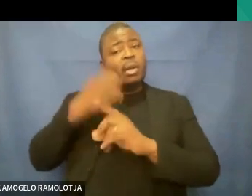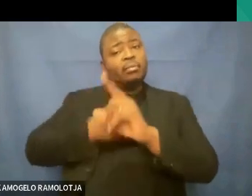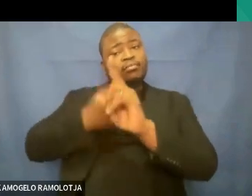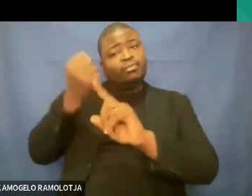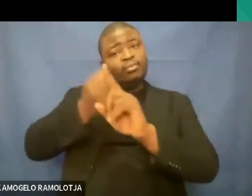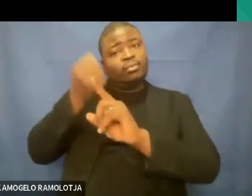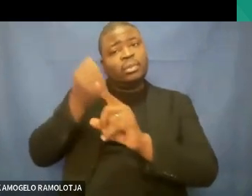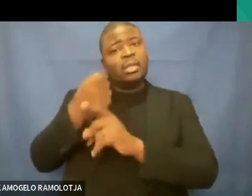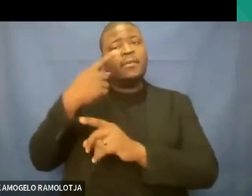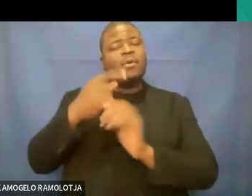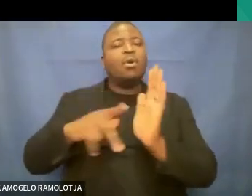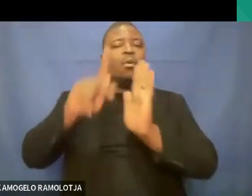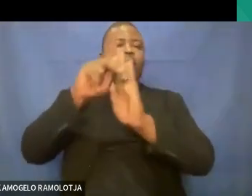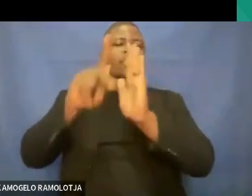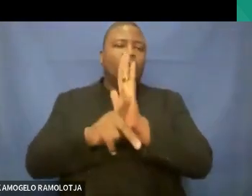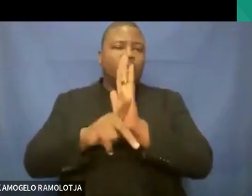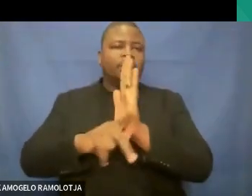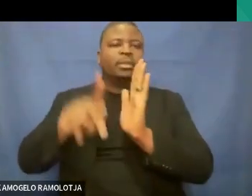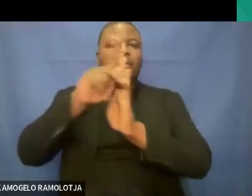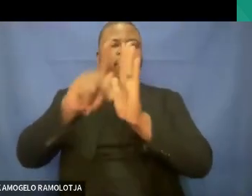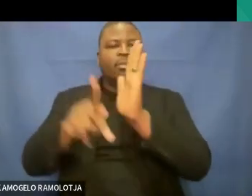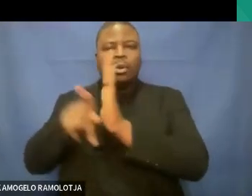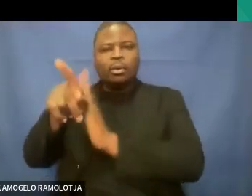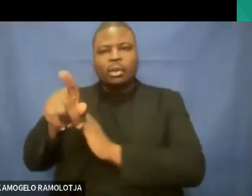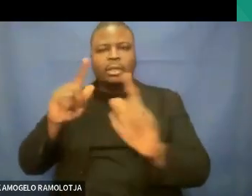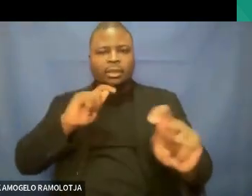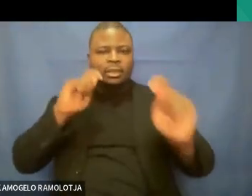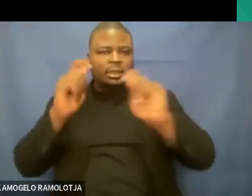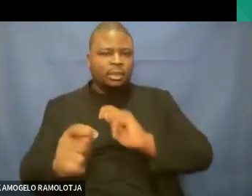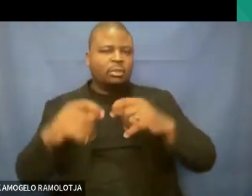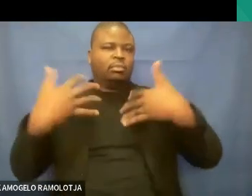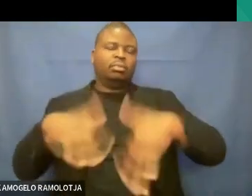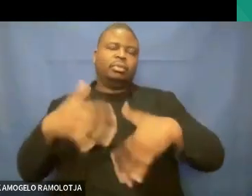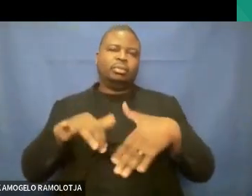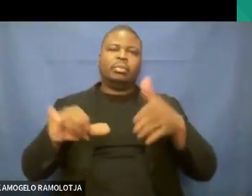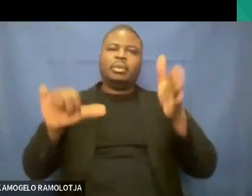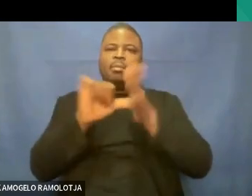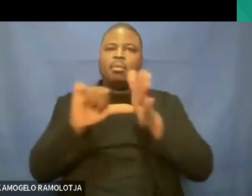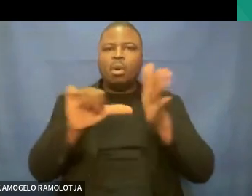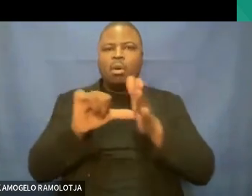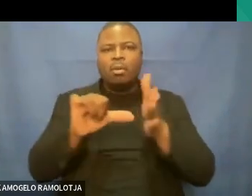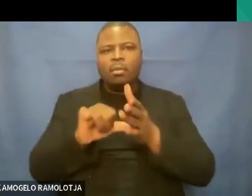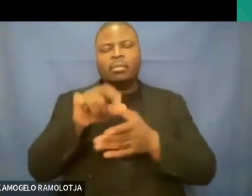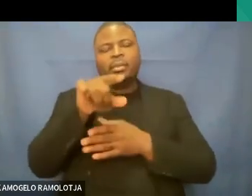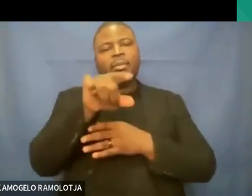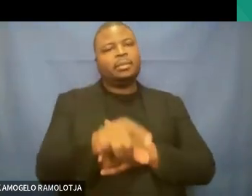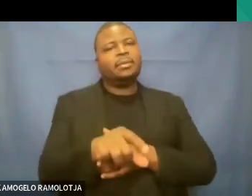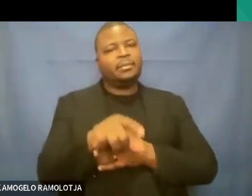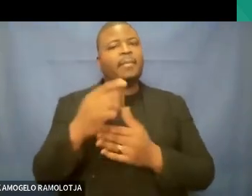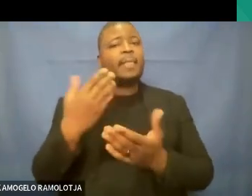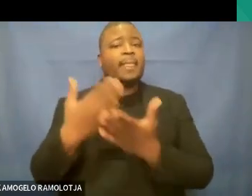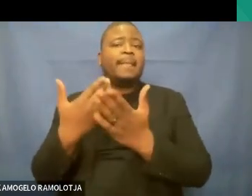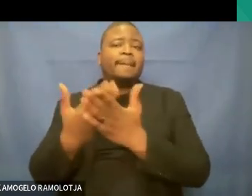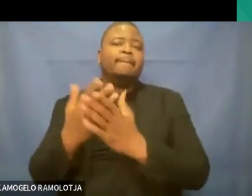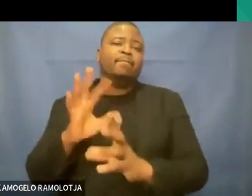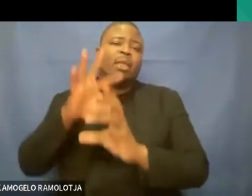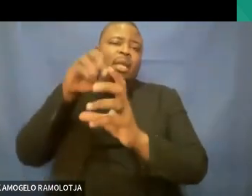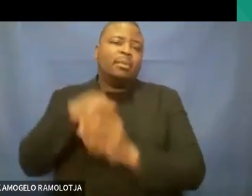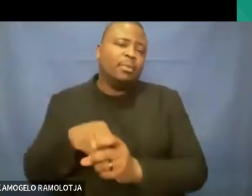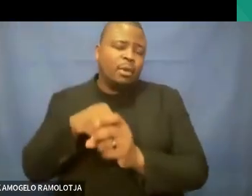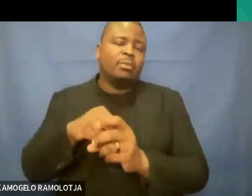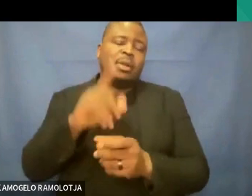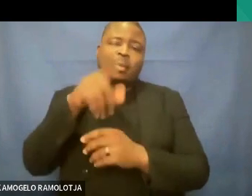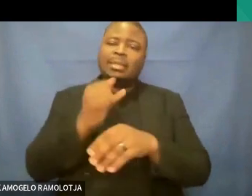change, it is very important and paramount that we involve them as early as